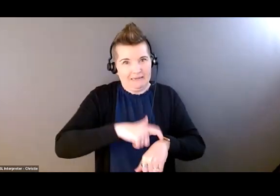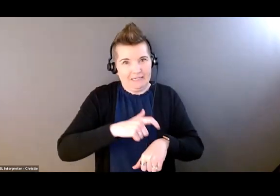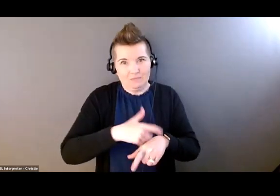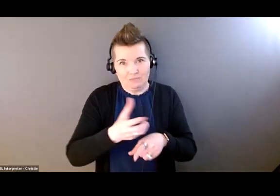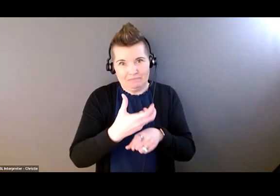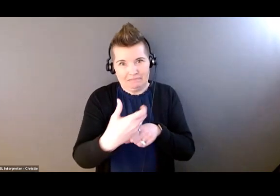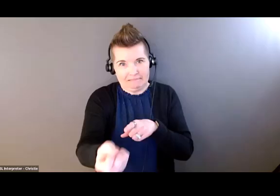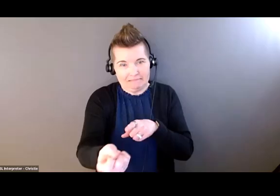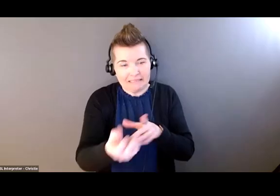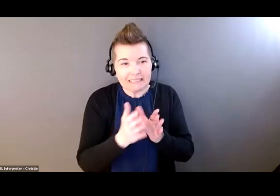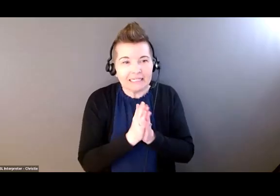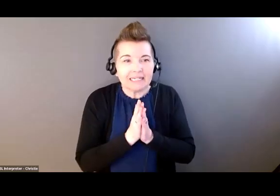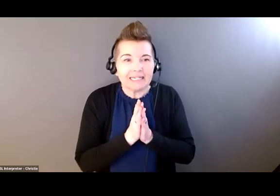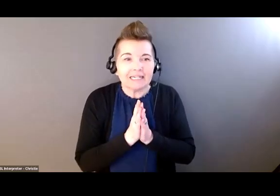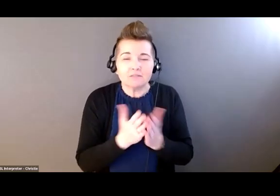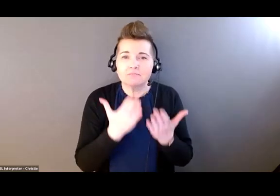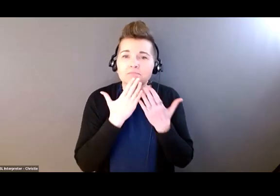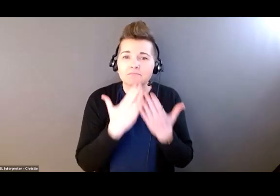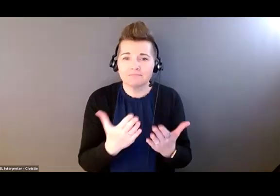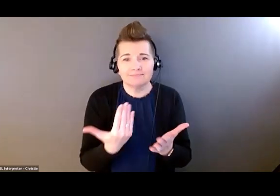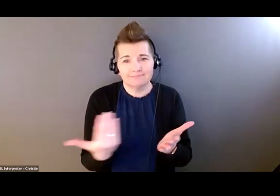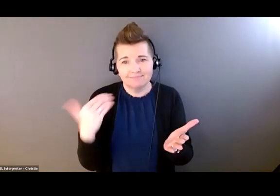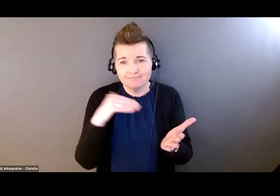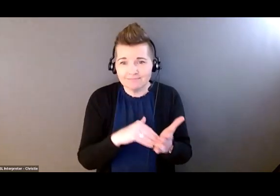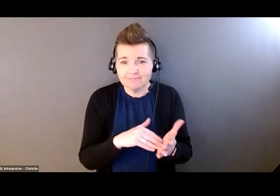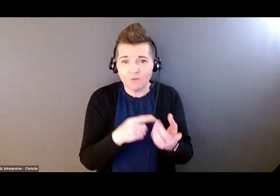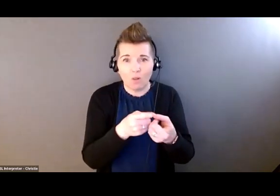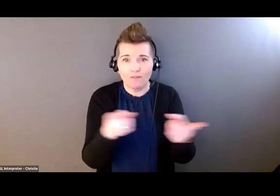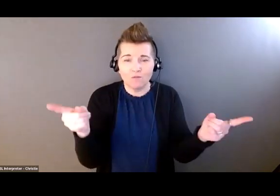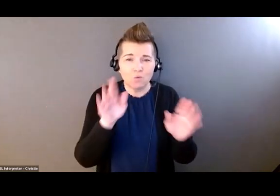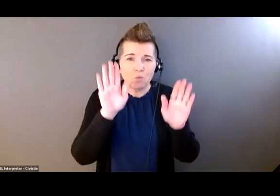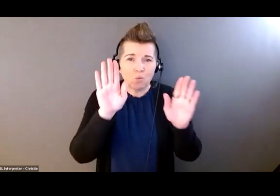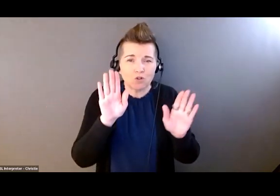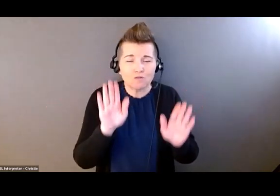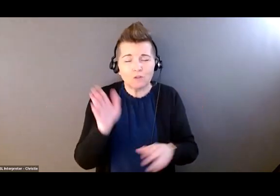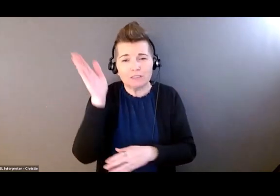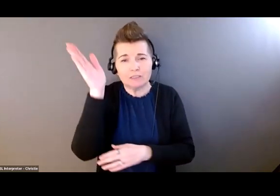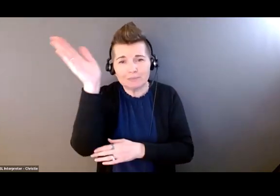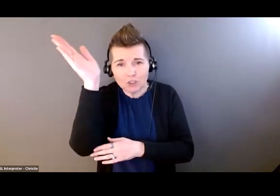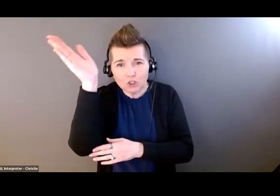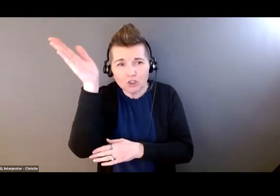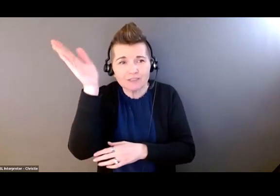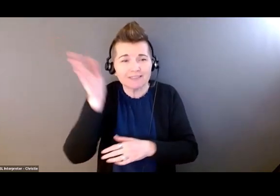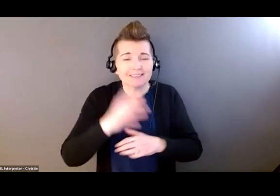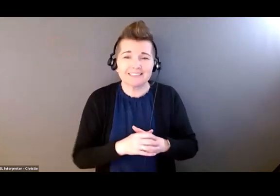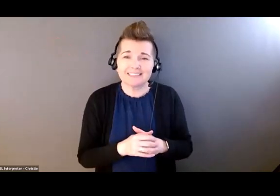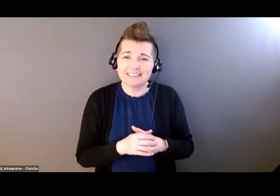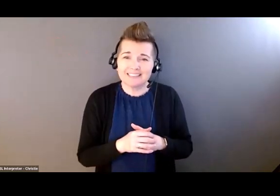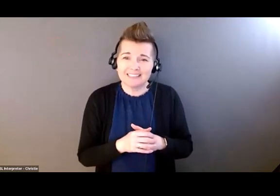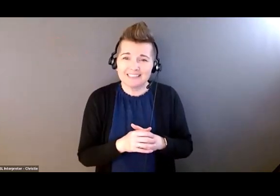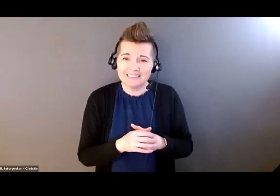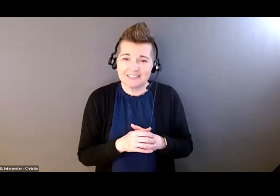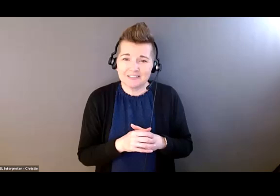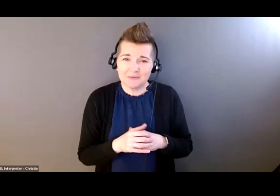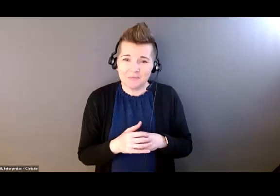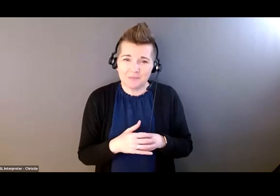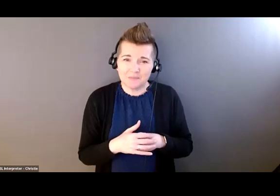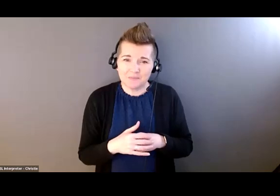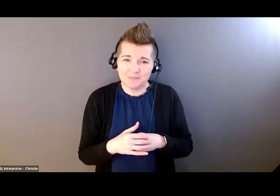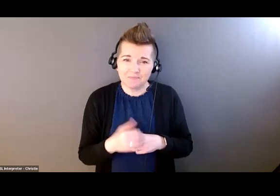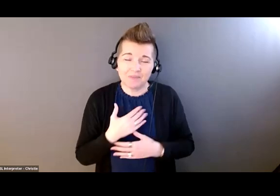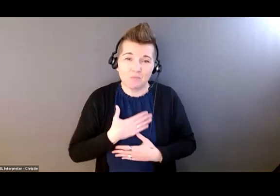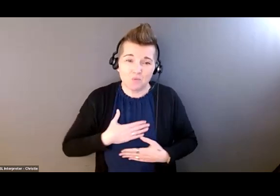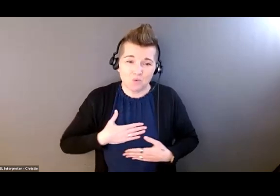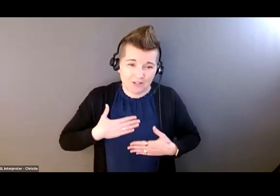We also have a final poll coming up. We ask that folks please just fill that out as I'm talking about this and as we move into Bruce's